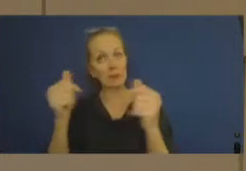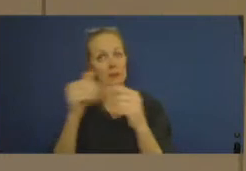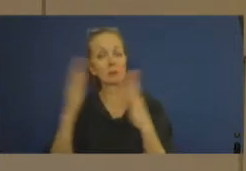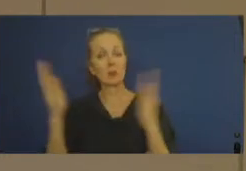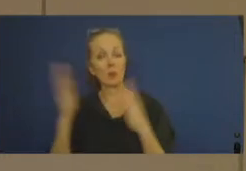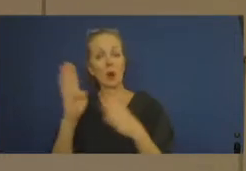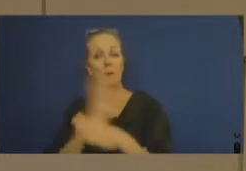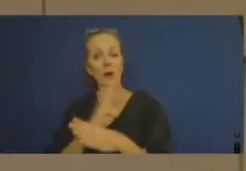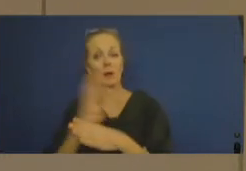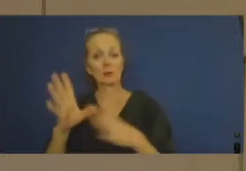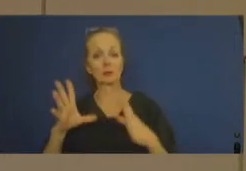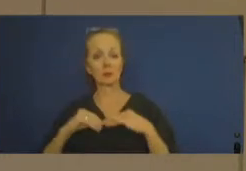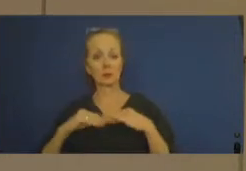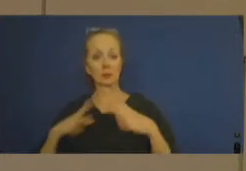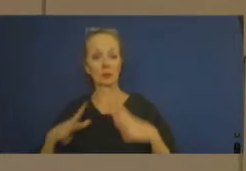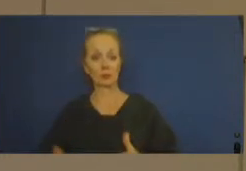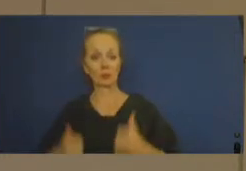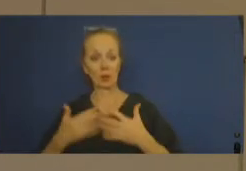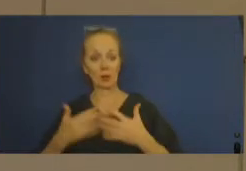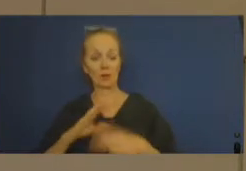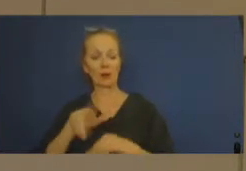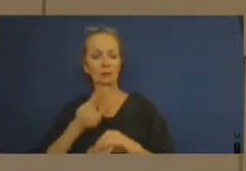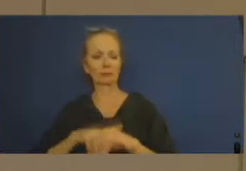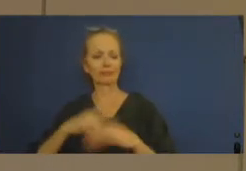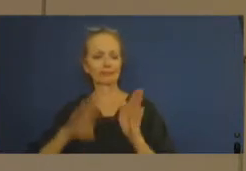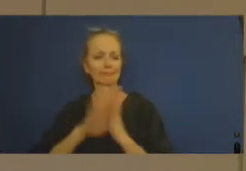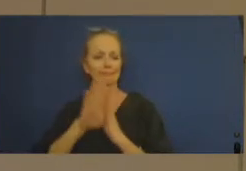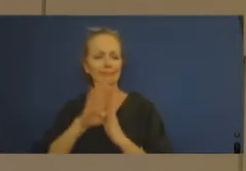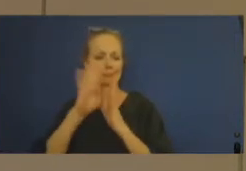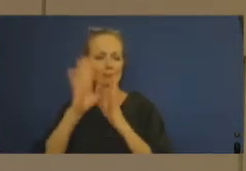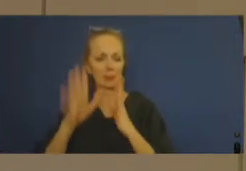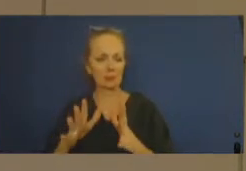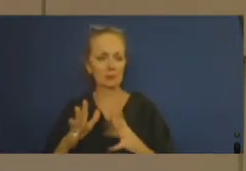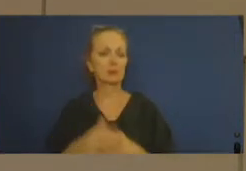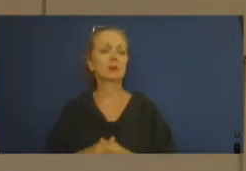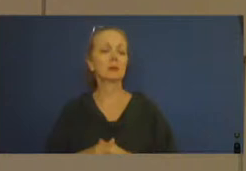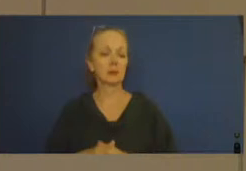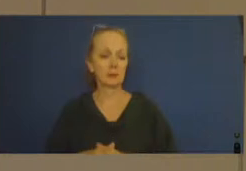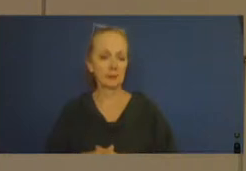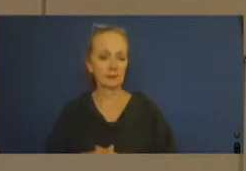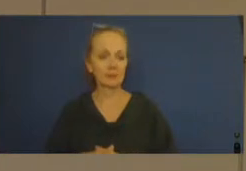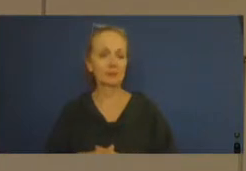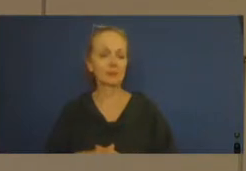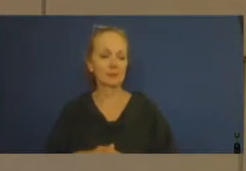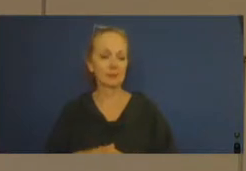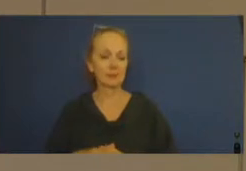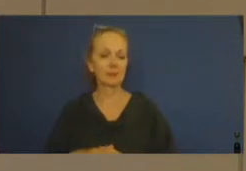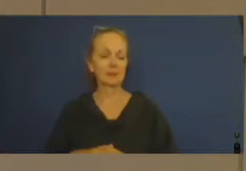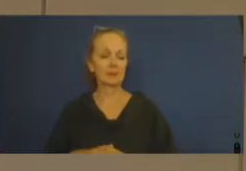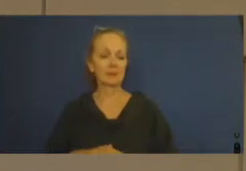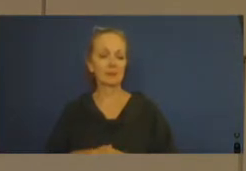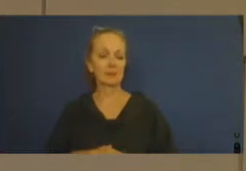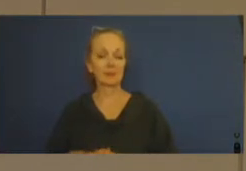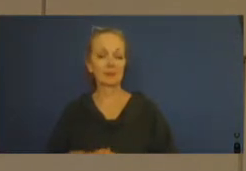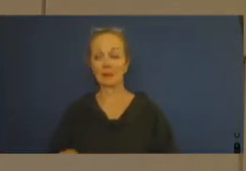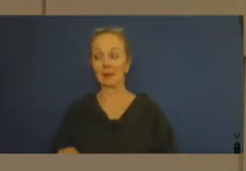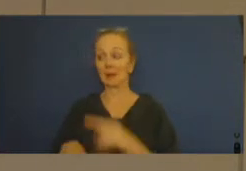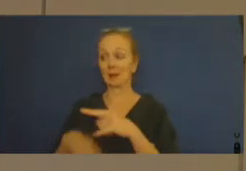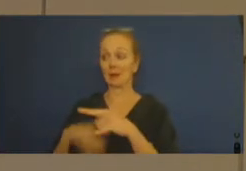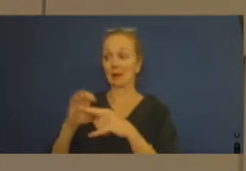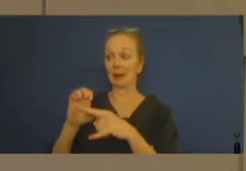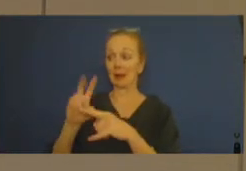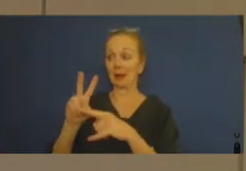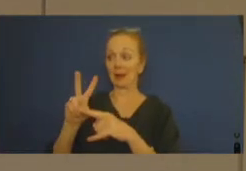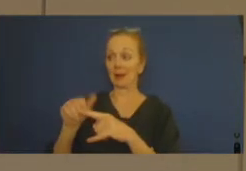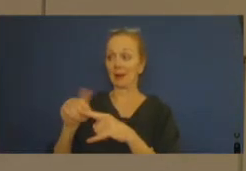residents, and of course the developer. And Debbie might have to come up and speak to